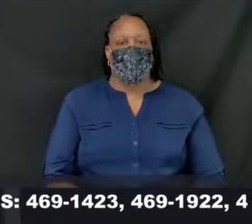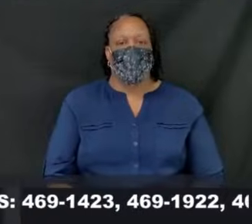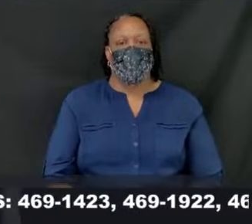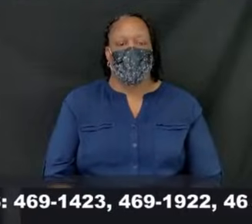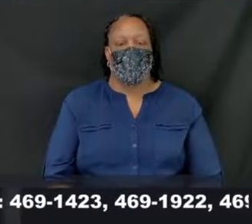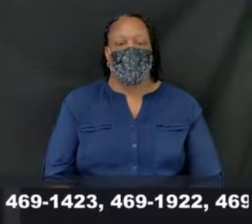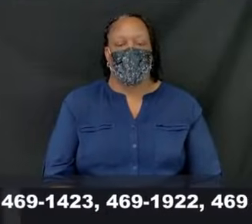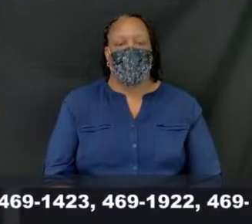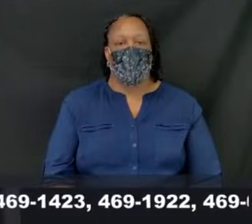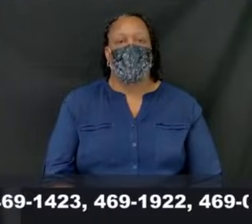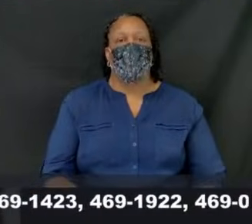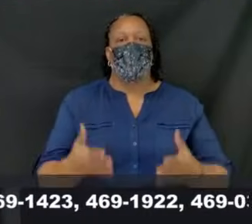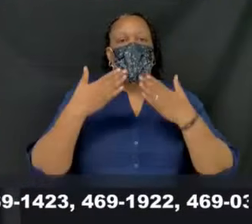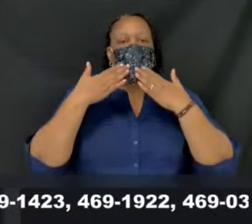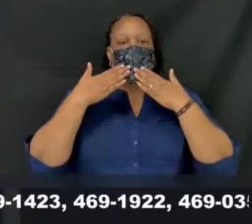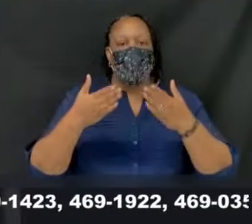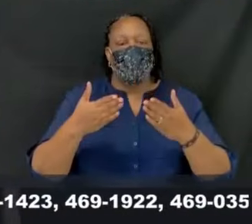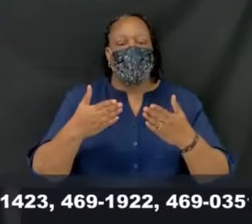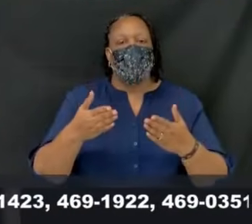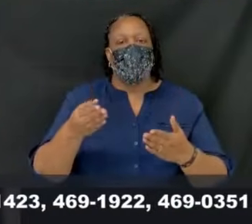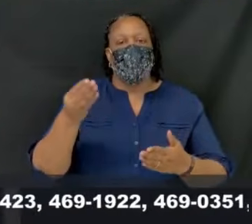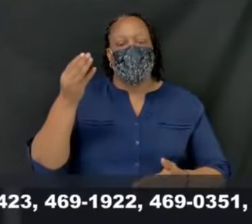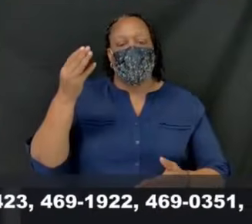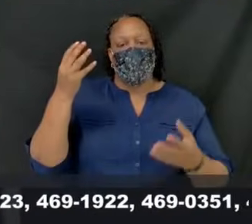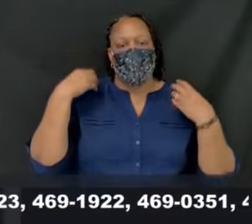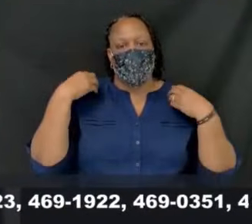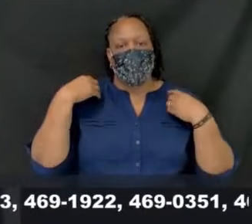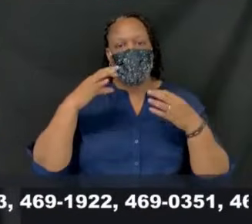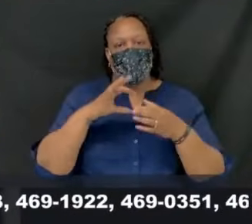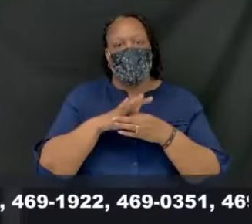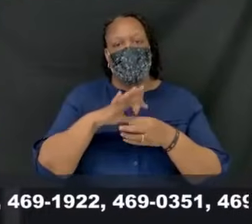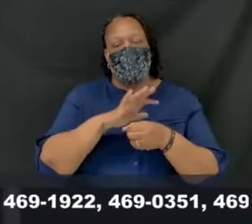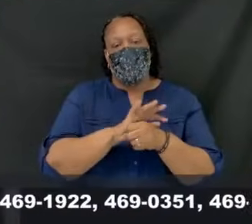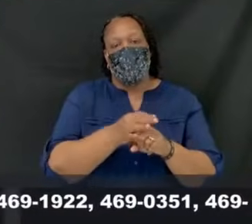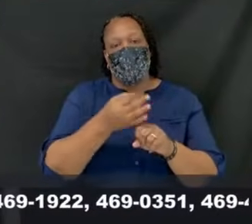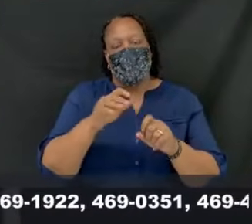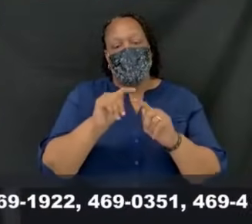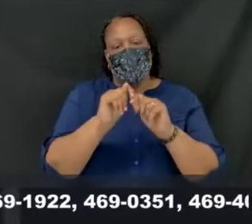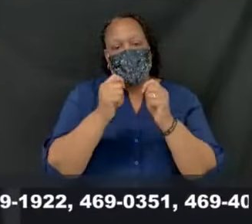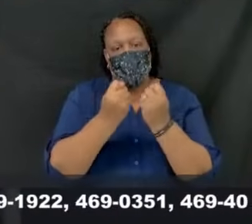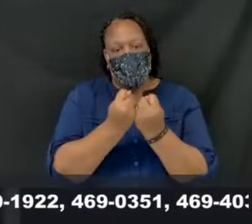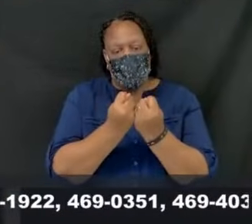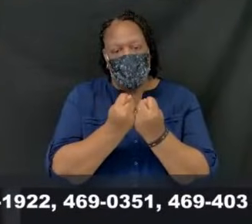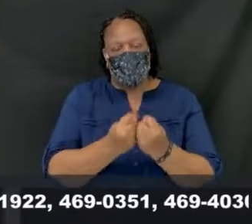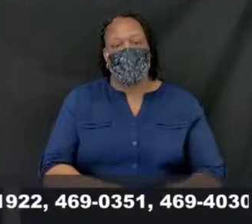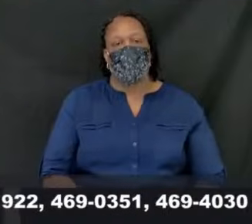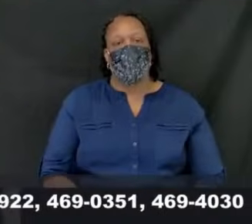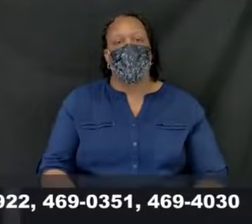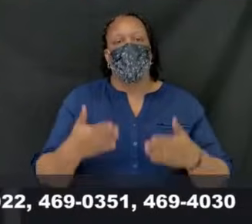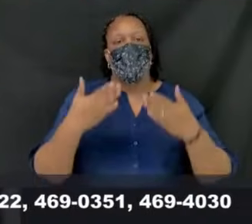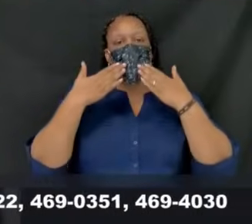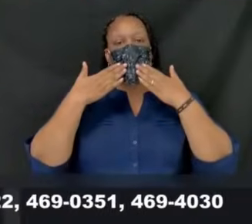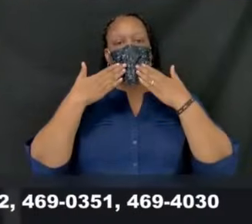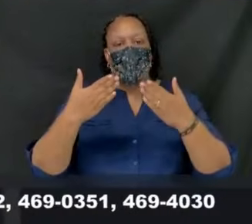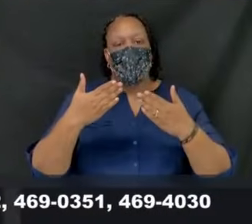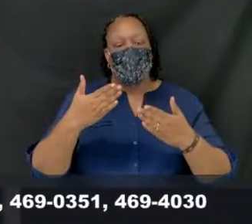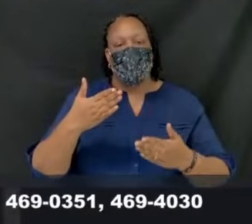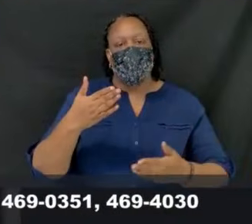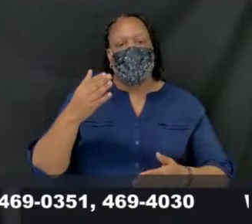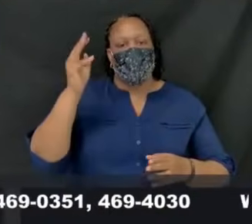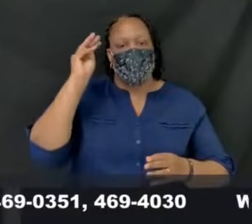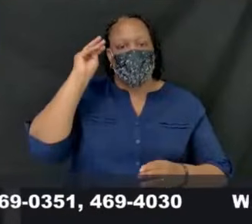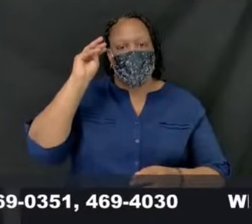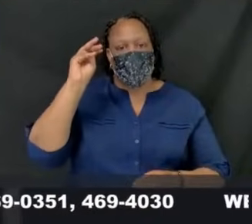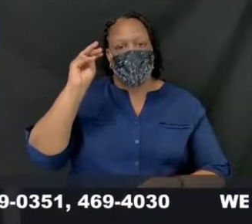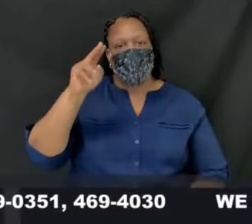Mr. Abdia Samuel, and I want to thank the Honorable Wendy Phipps and the Honorable Akila